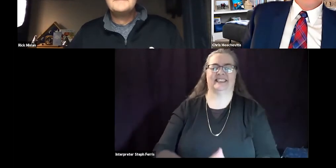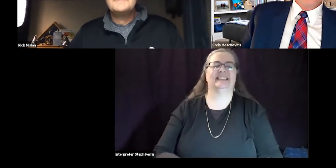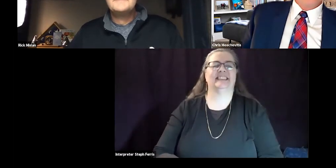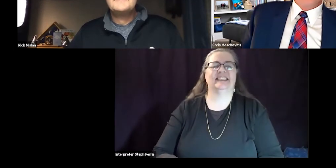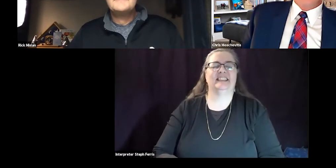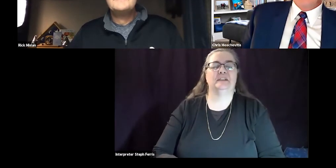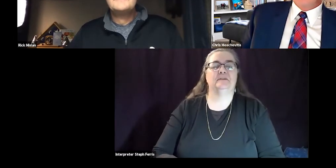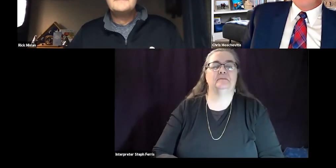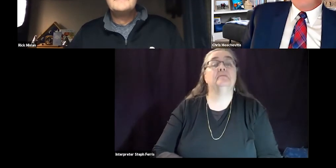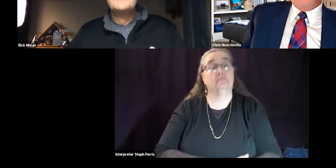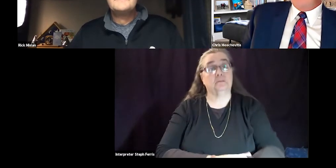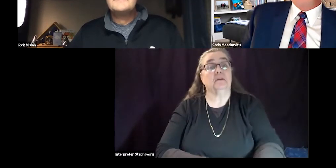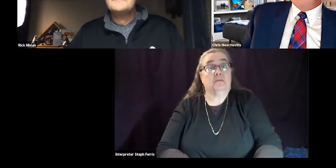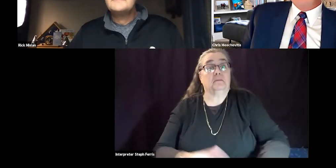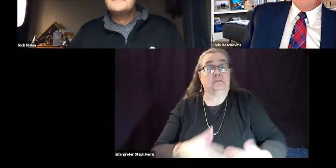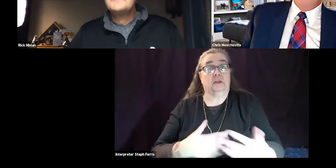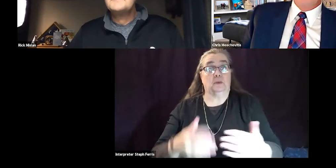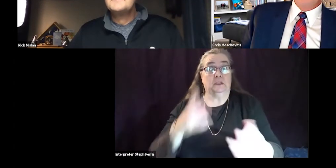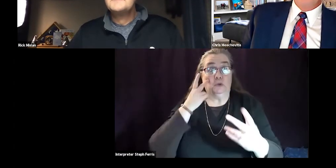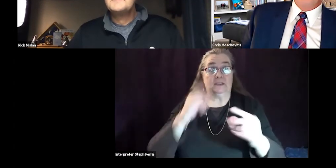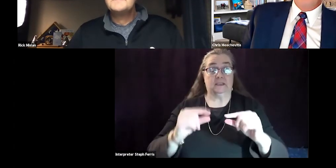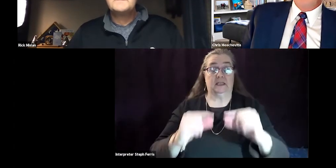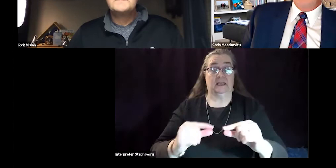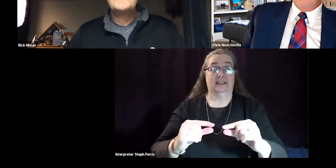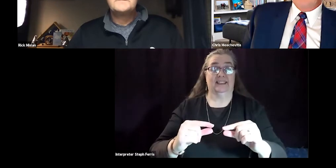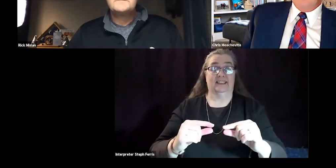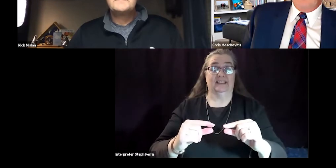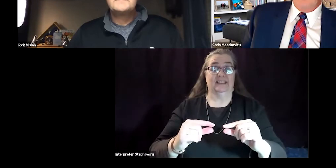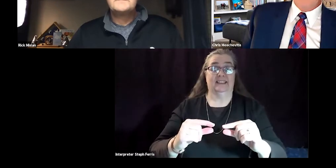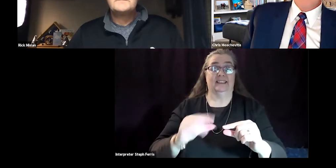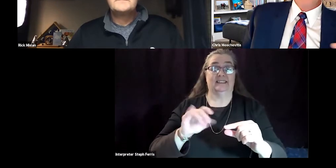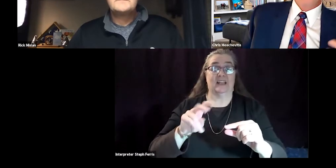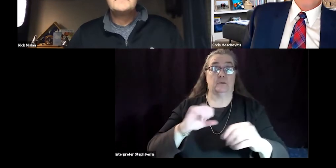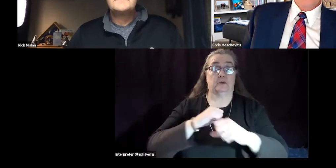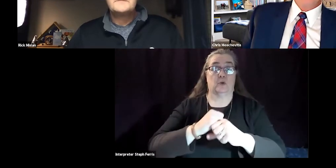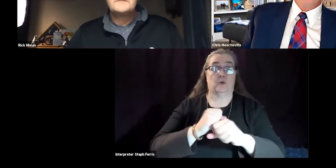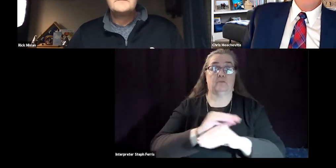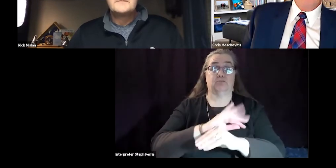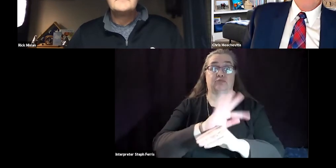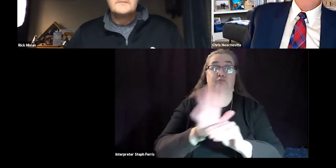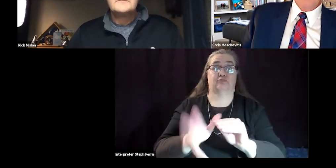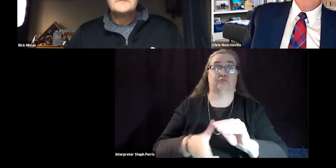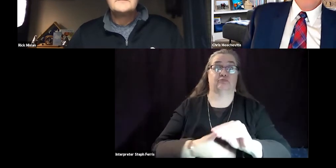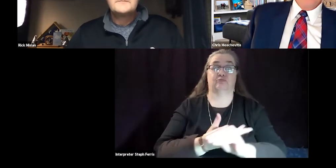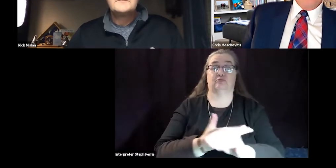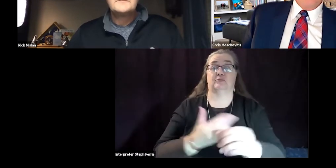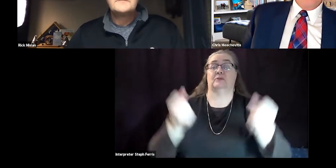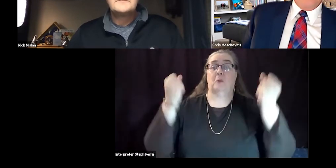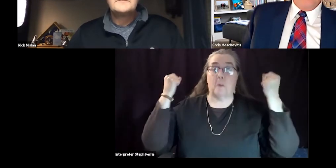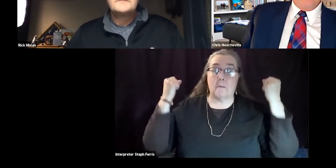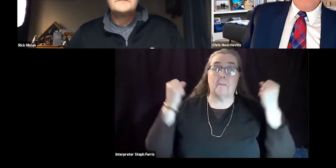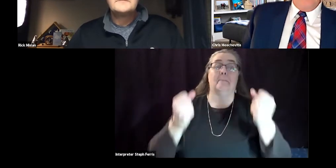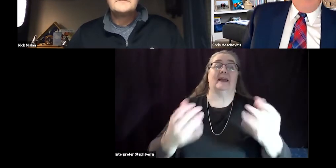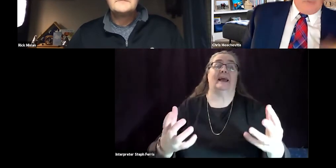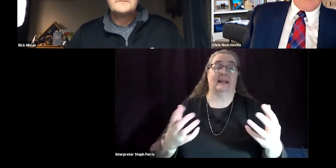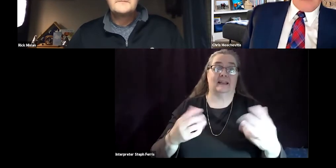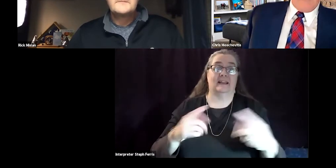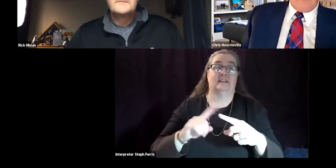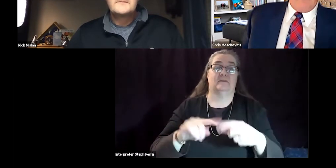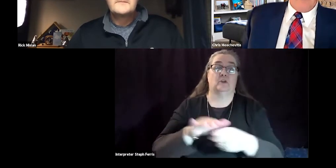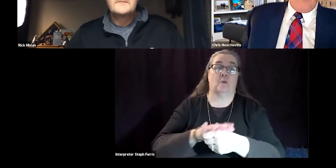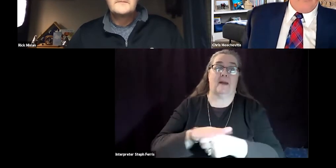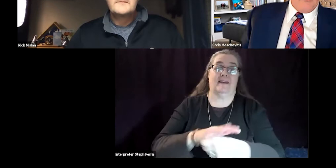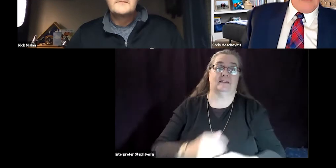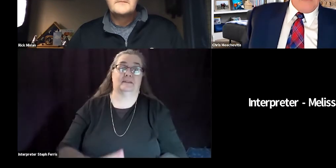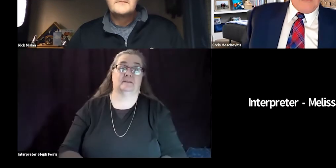But that gives you a sense of the level of how extensive the domains are. In the book that's coming